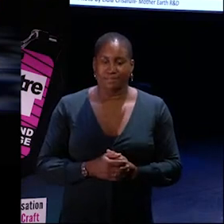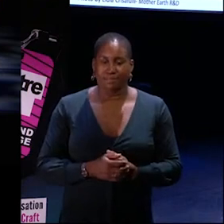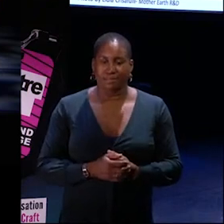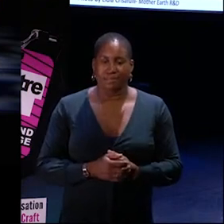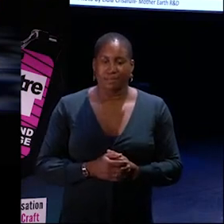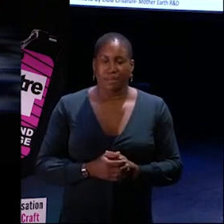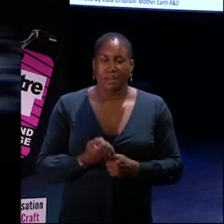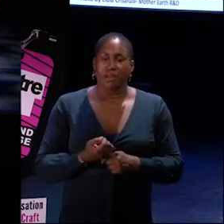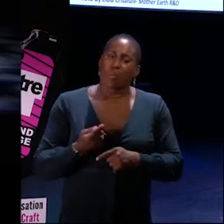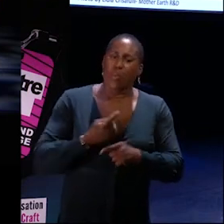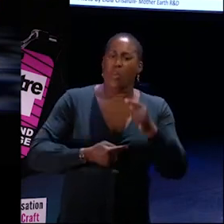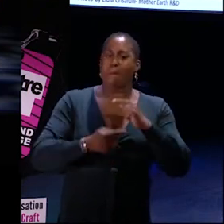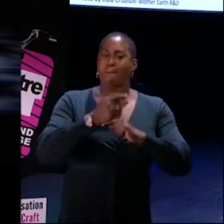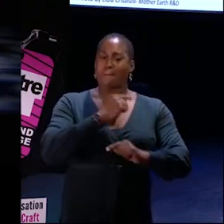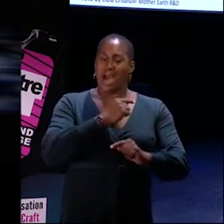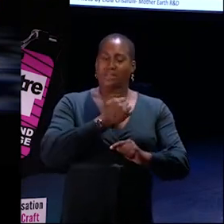Going back to me and my bee,